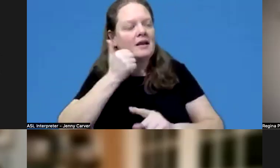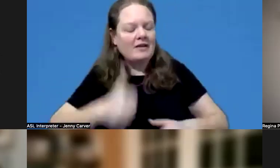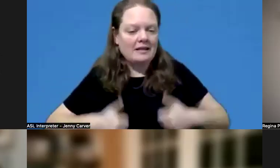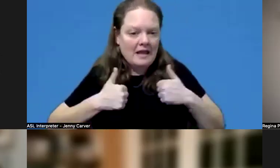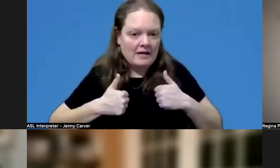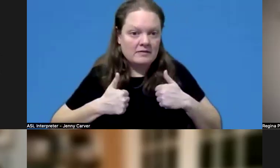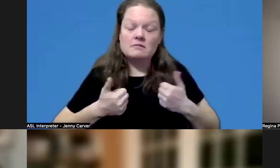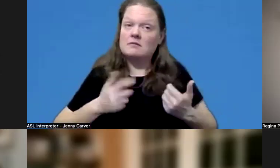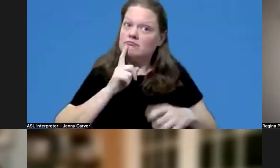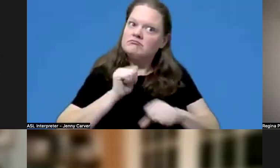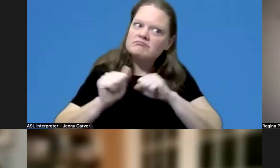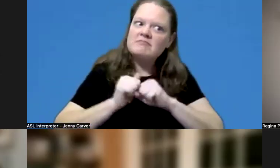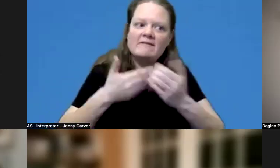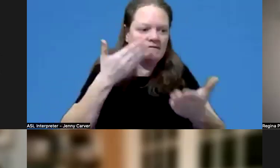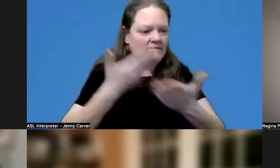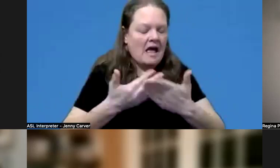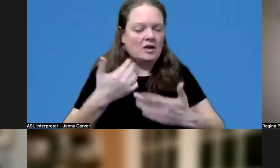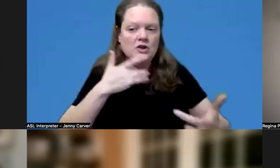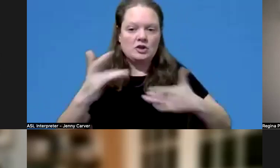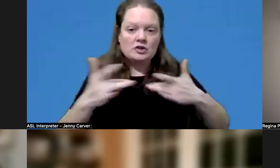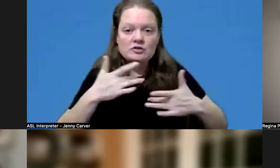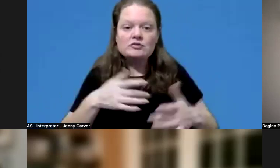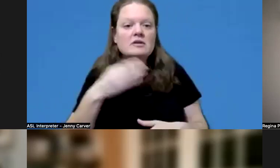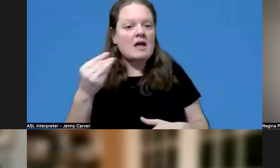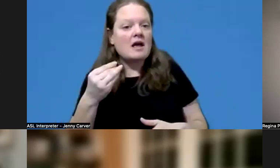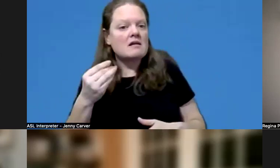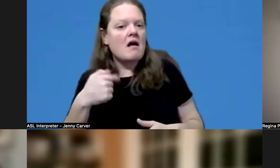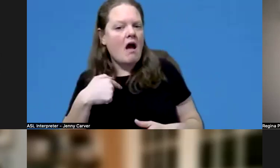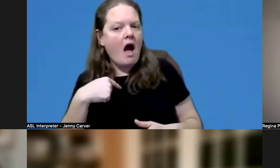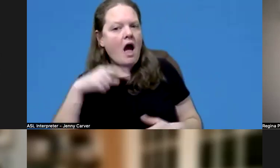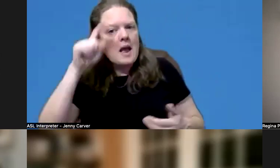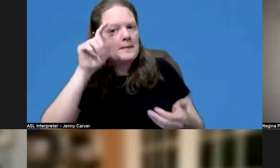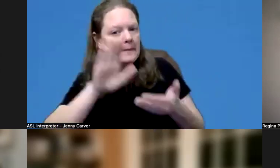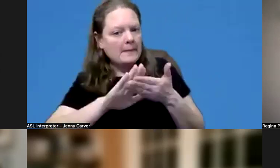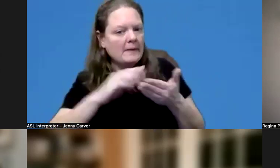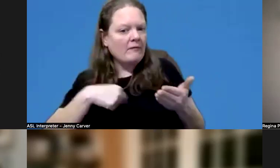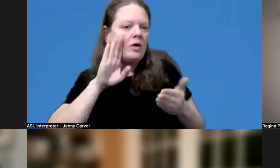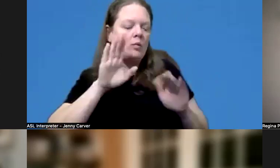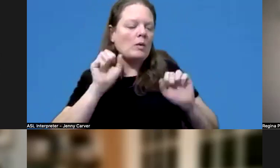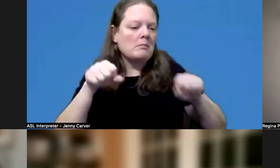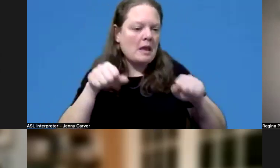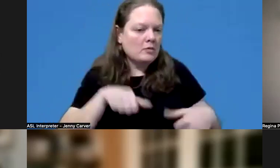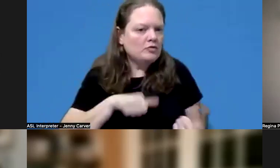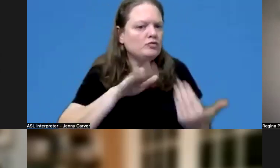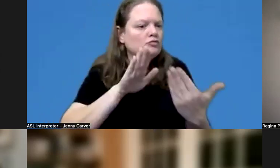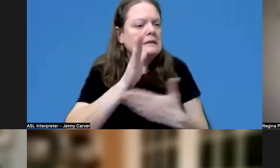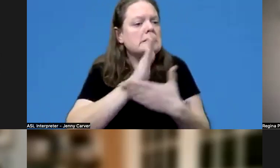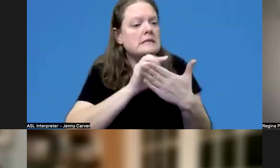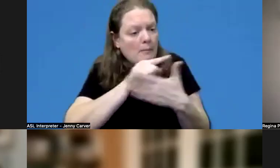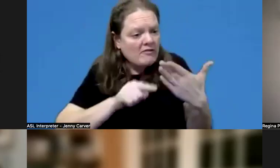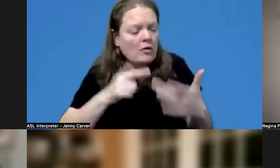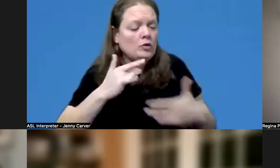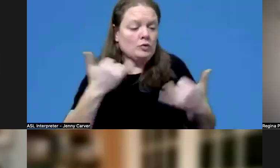those are very legitimate concerns. Mhm. And I do believe that we will be able to address some of them